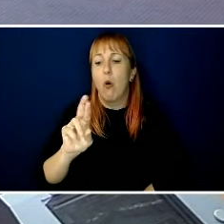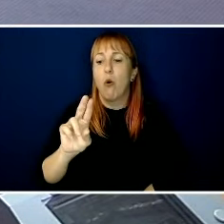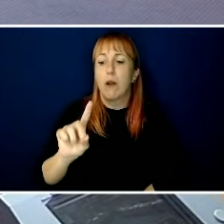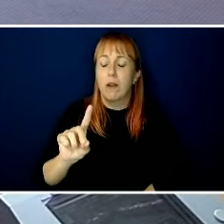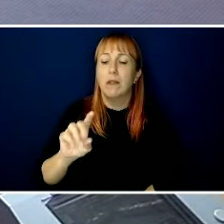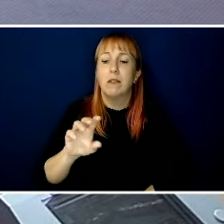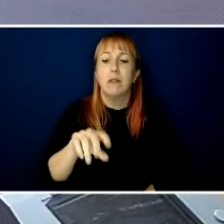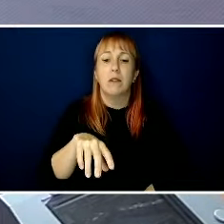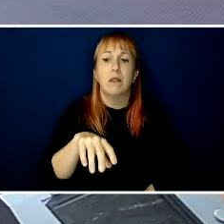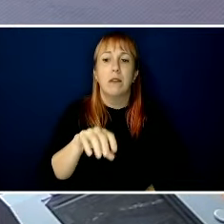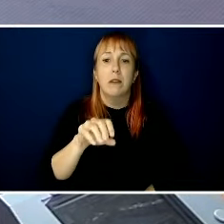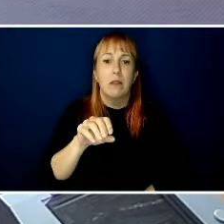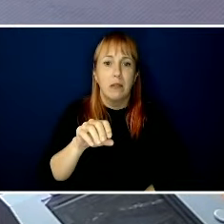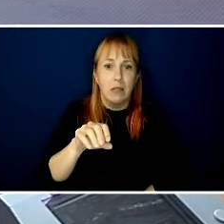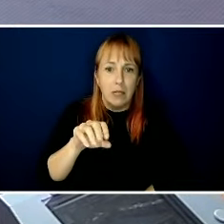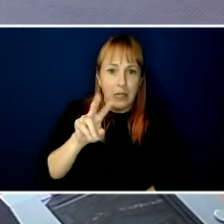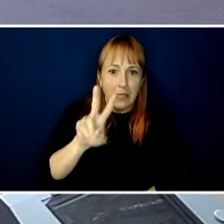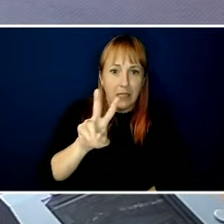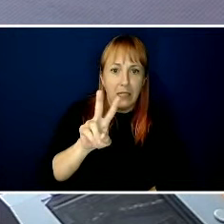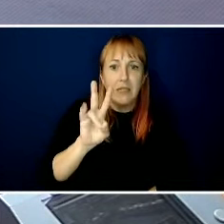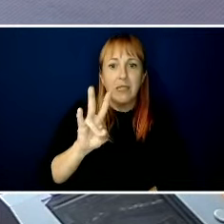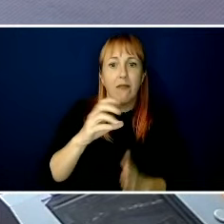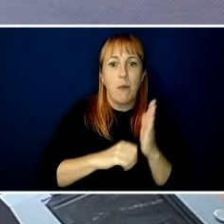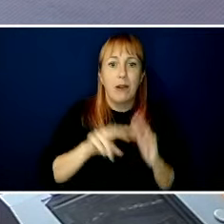Salem Revised Code to comply with the state's